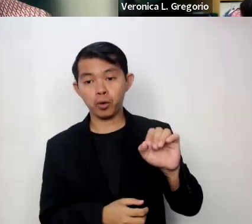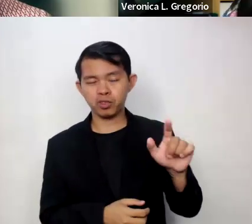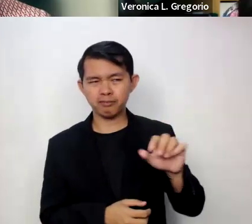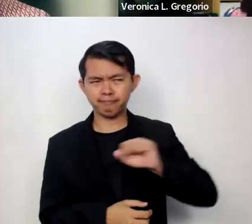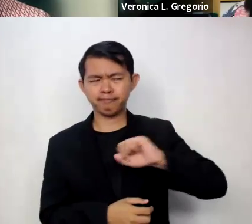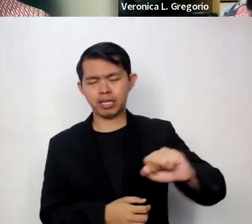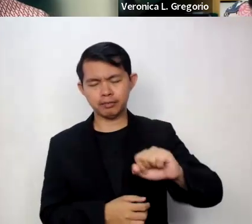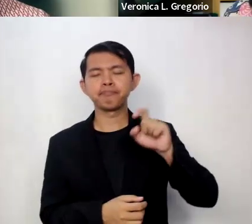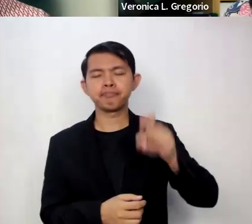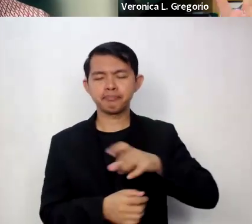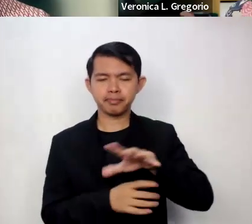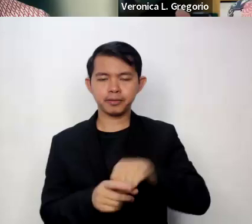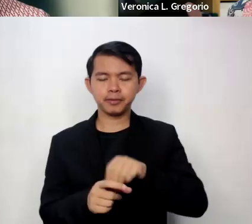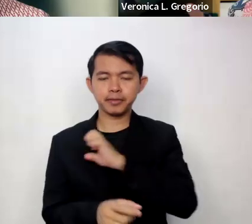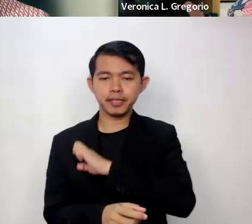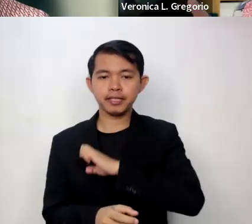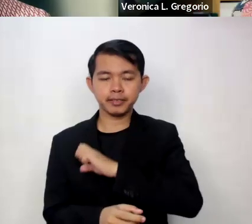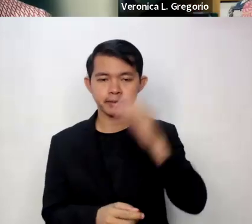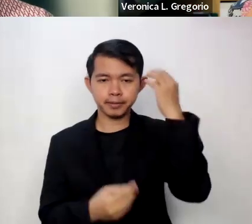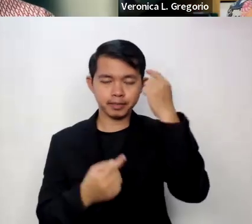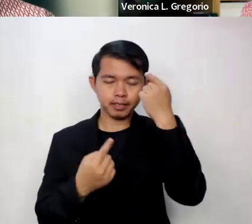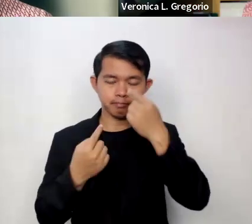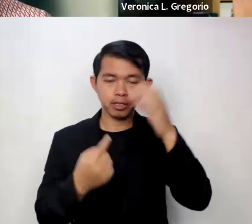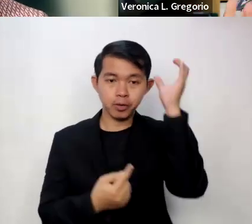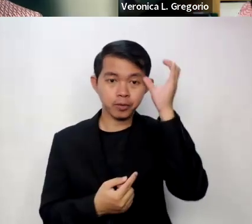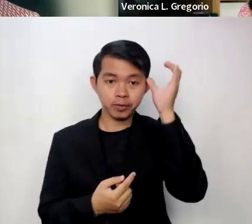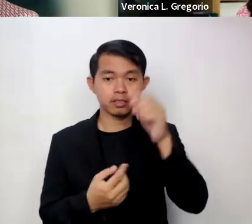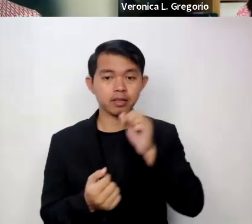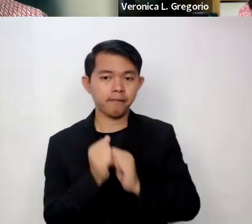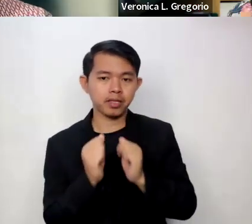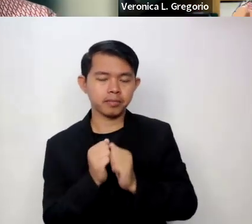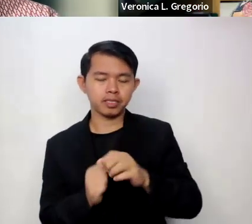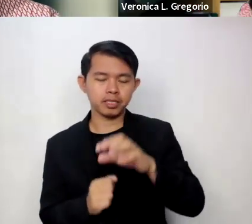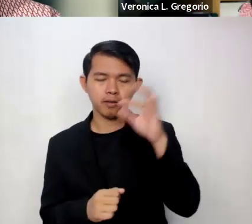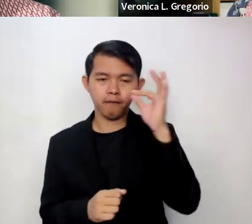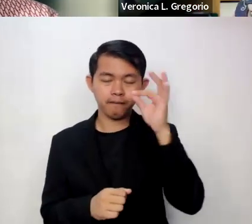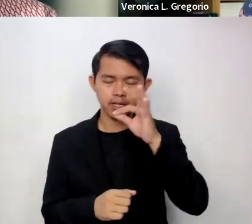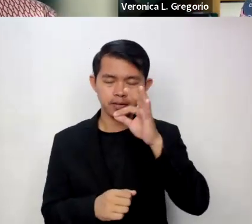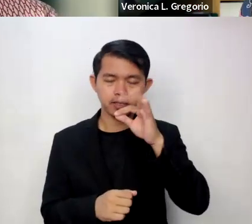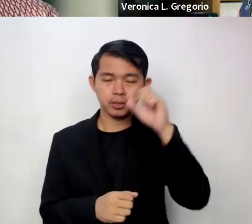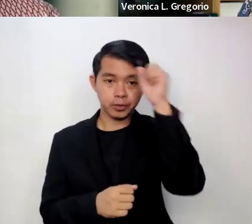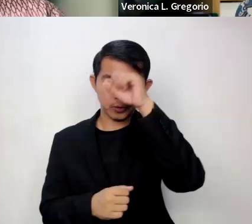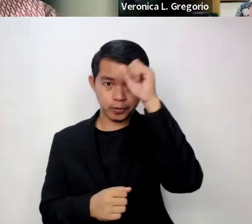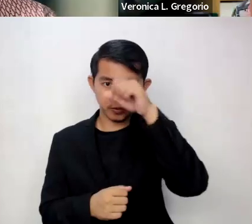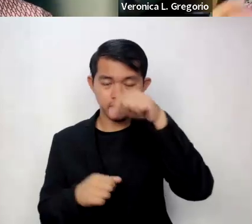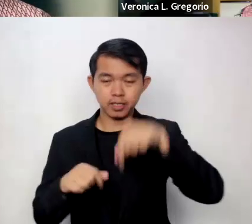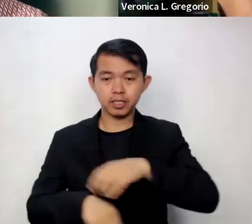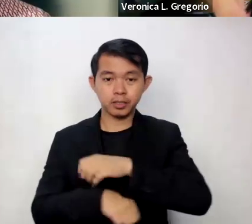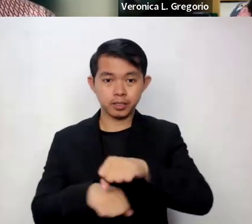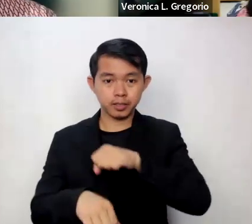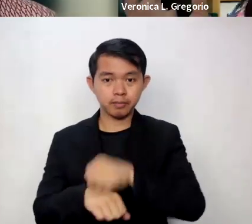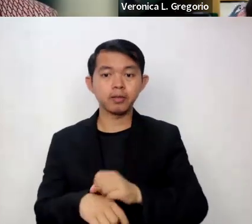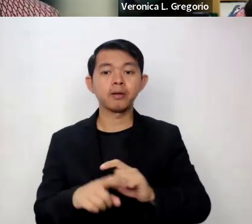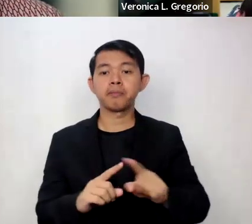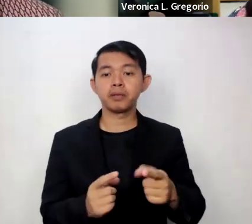ethical considerations. And when we say that, as a Filipino scholar, I'm based in Singapore, but I want to do